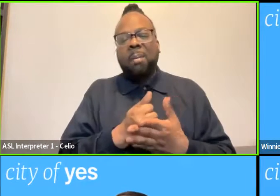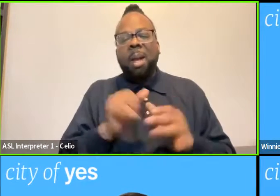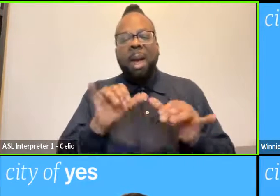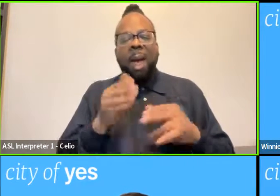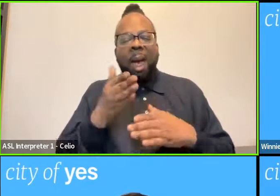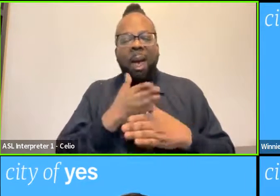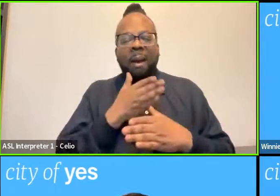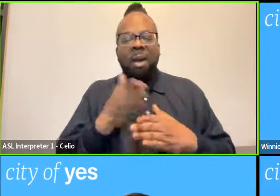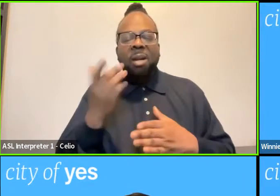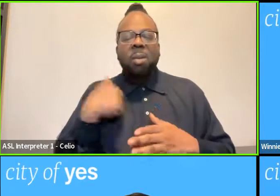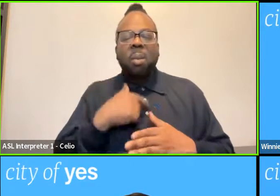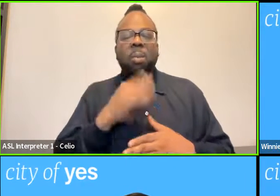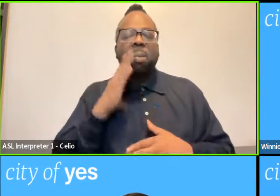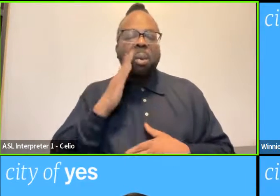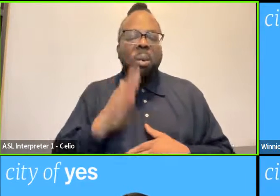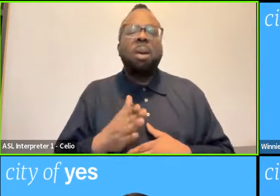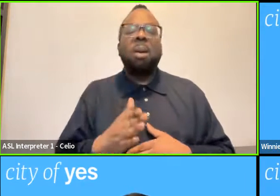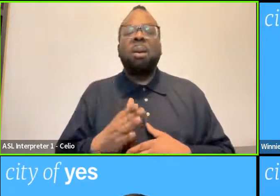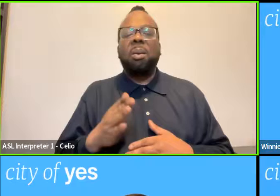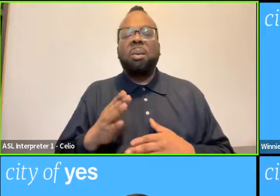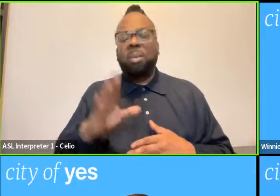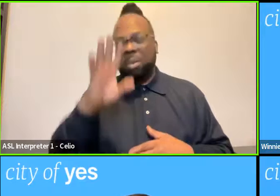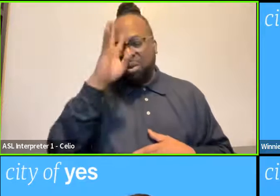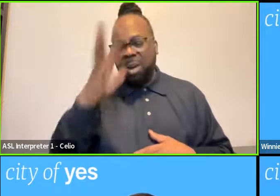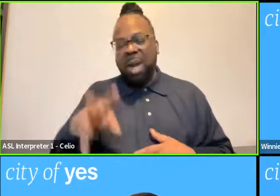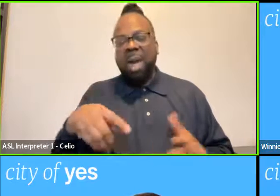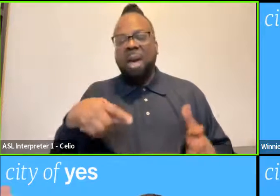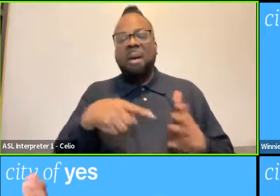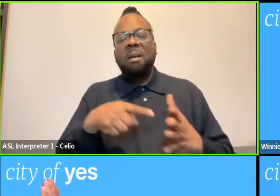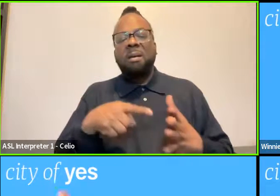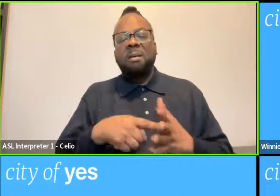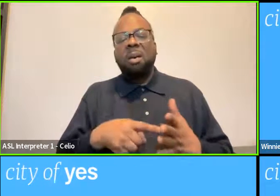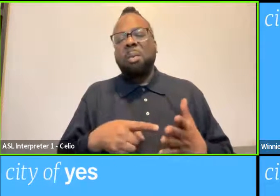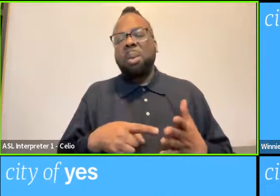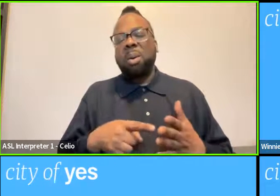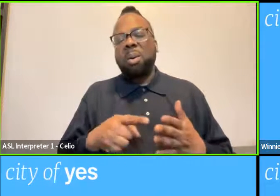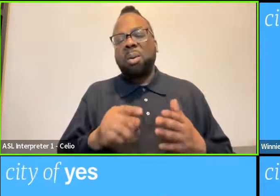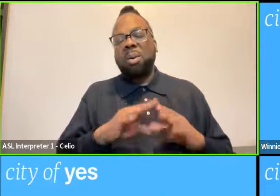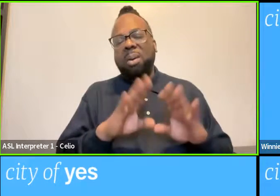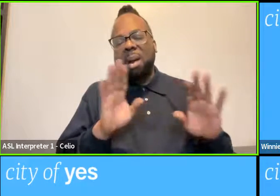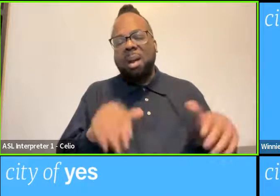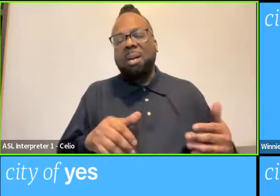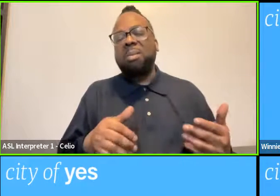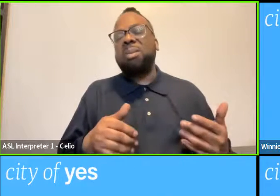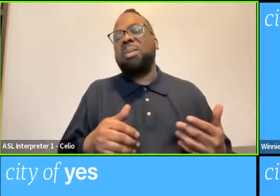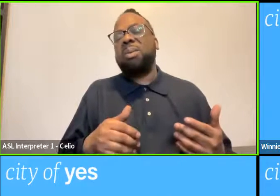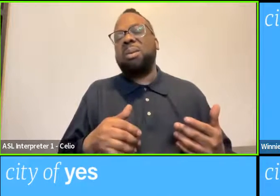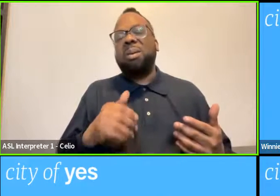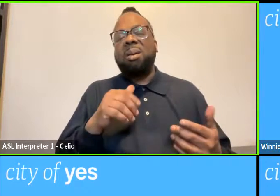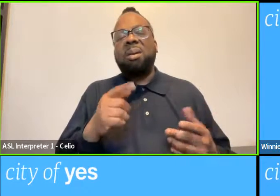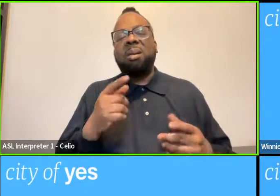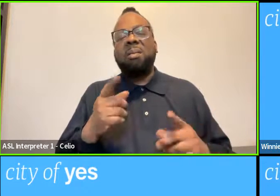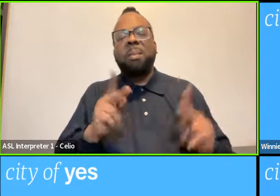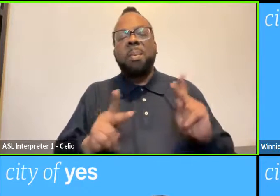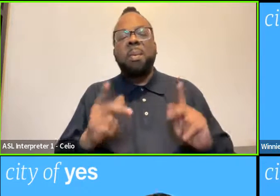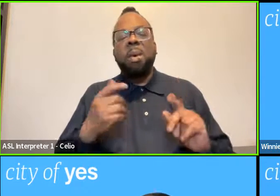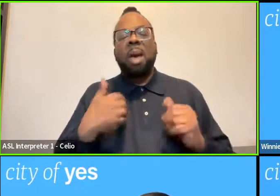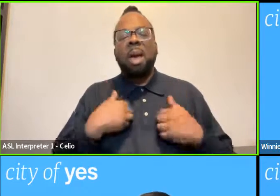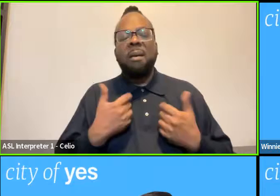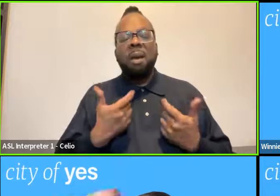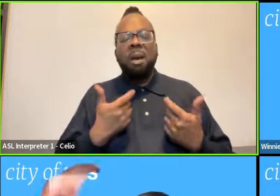will create affordable units at a range of incomes from very, very, and even extremely low